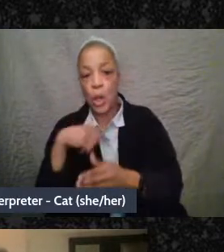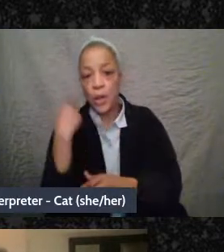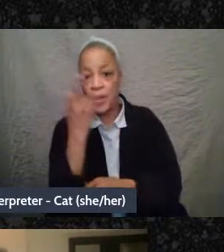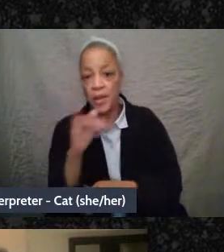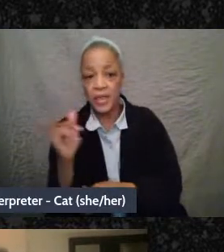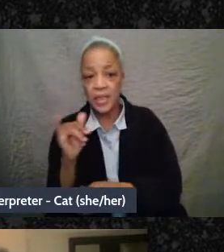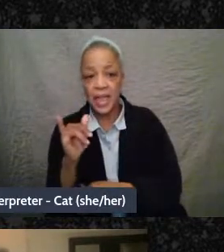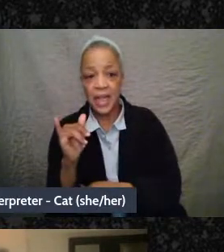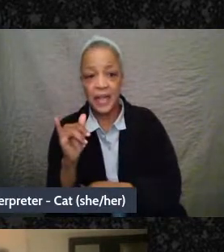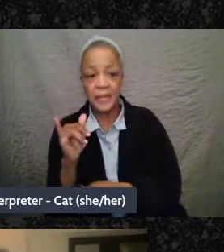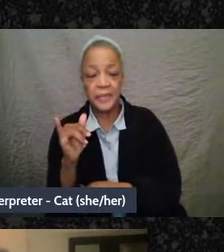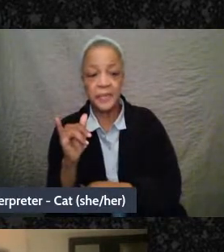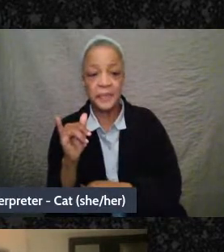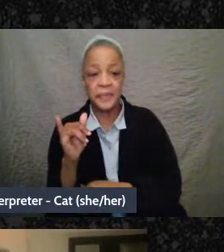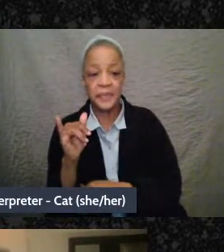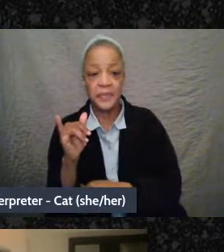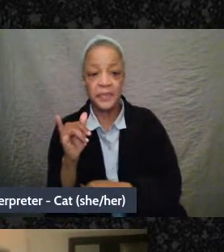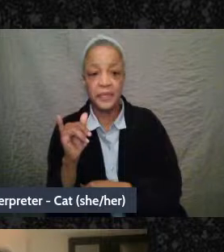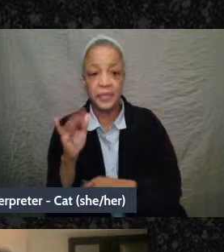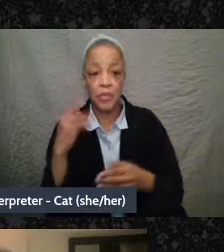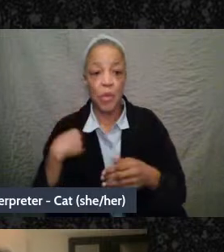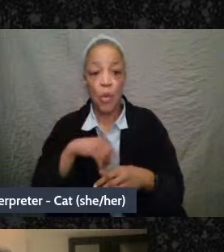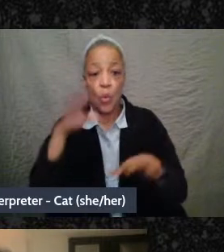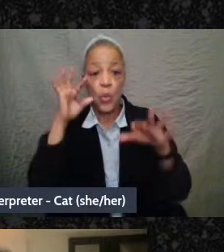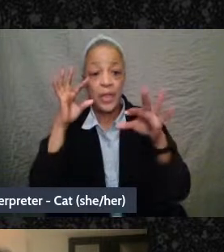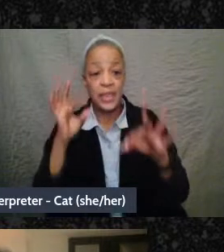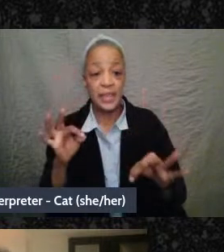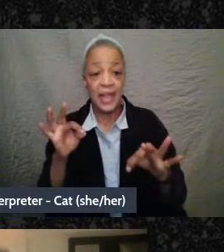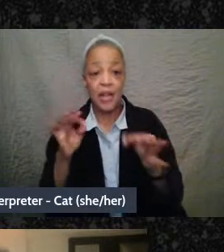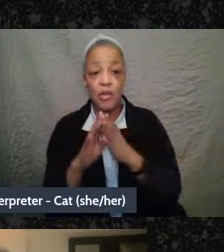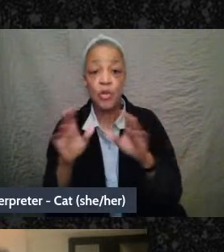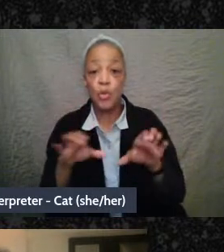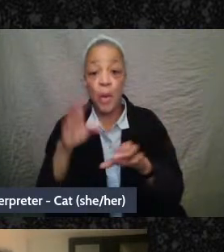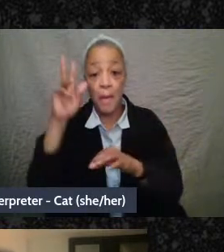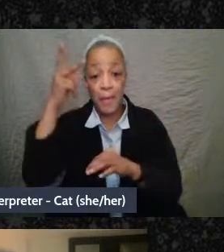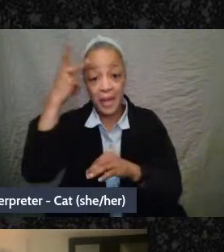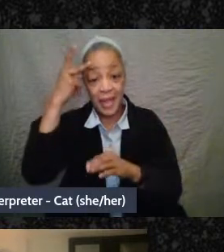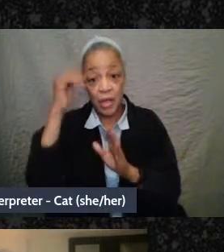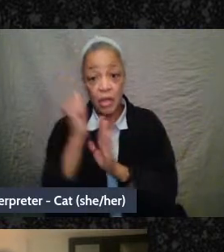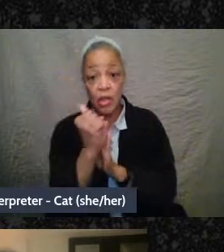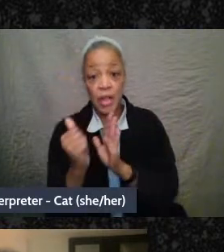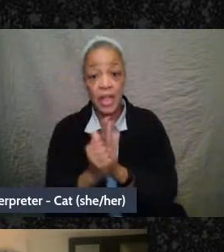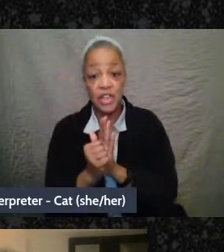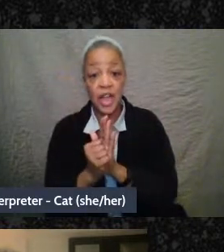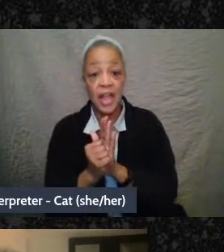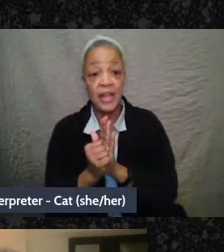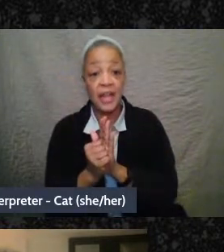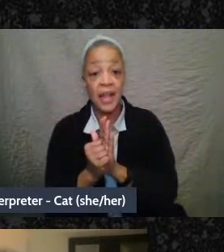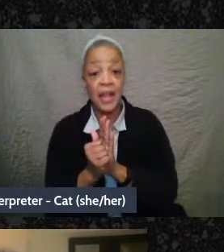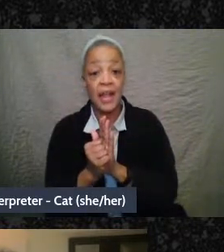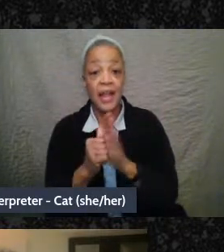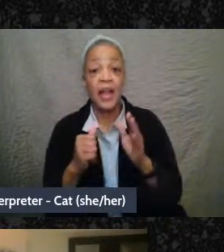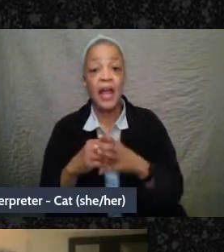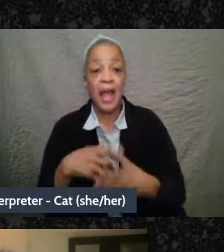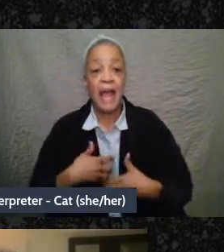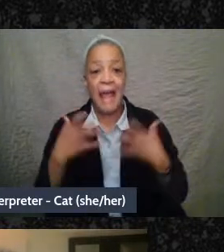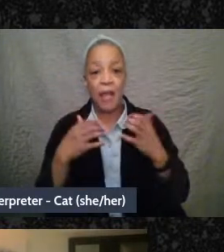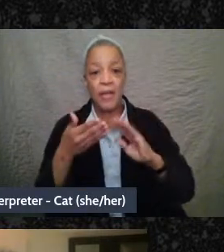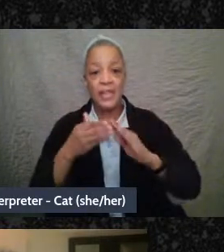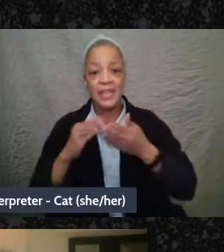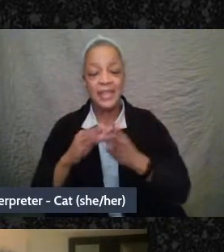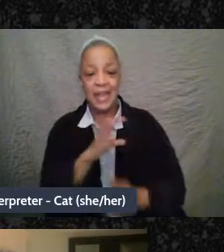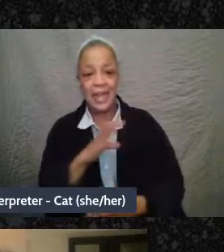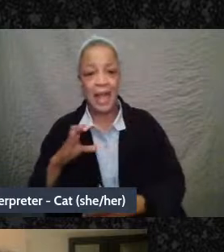engage in that. And so we decided we were going to do a political agenda because we were so angry at city council. Again, this was supposed to be the